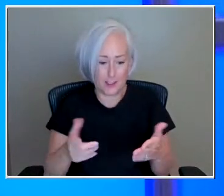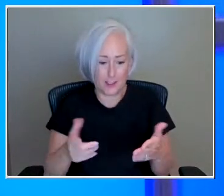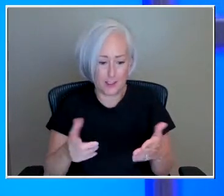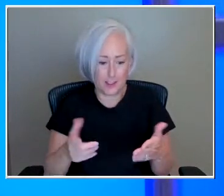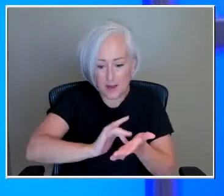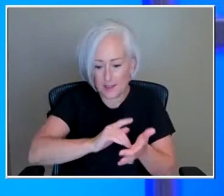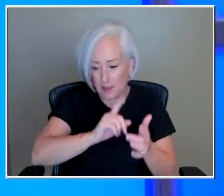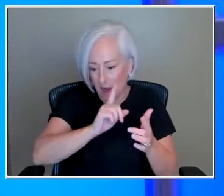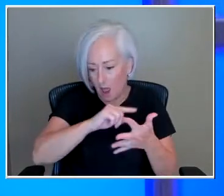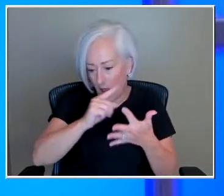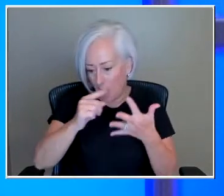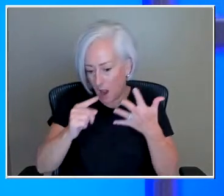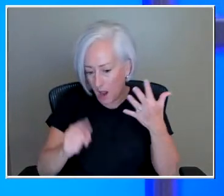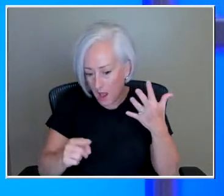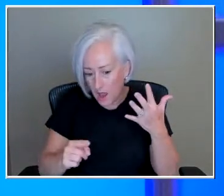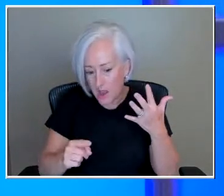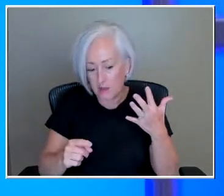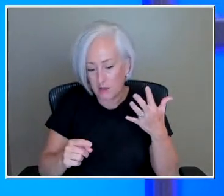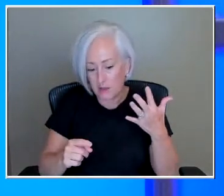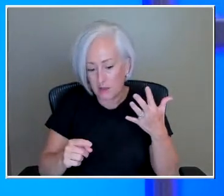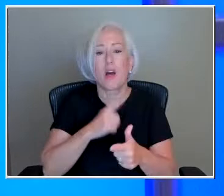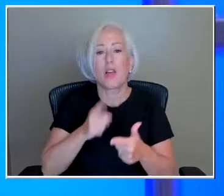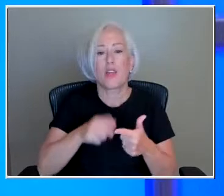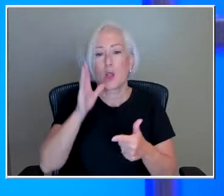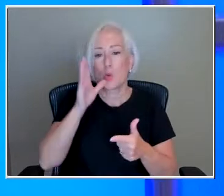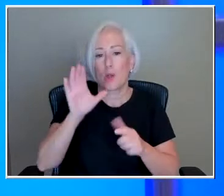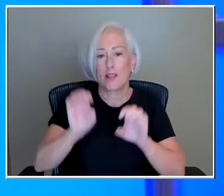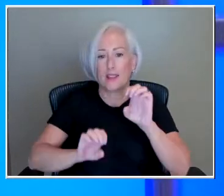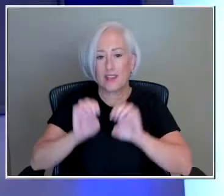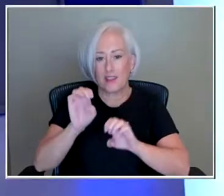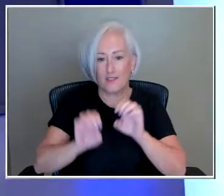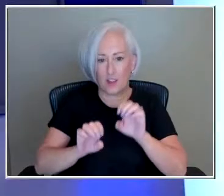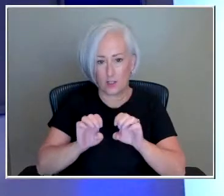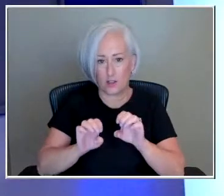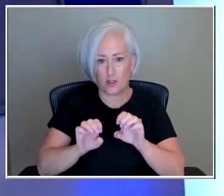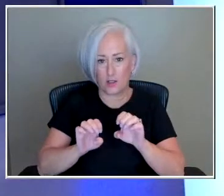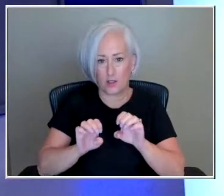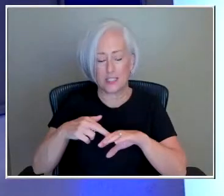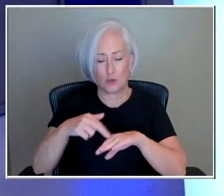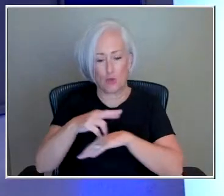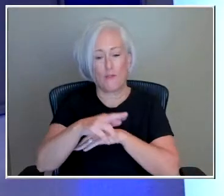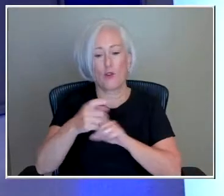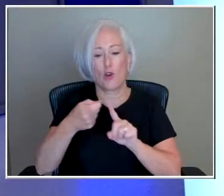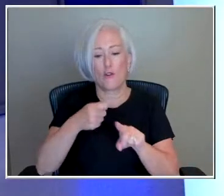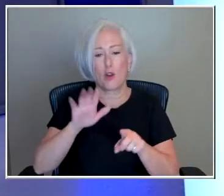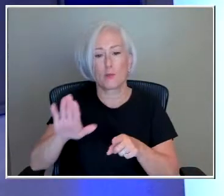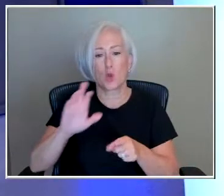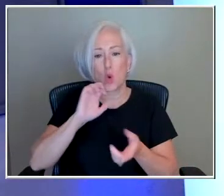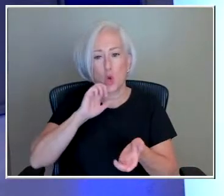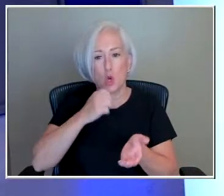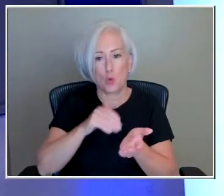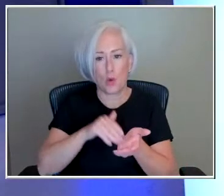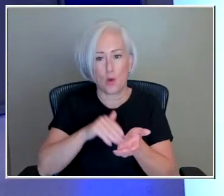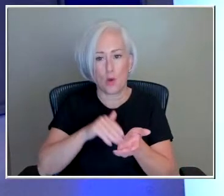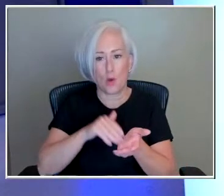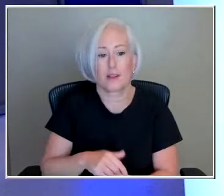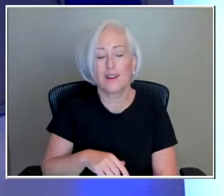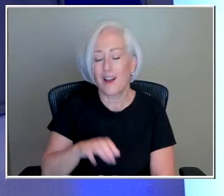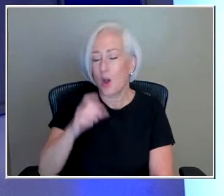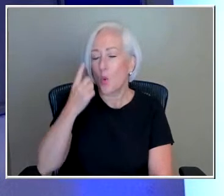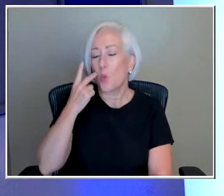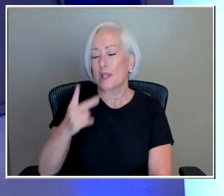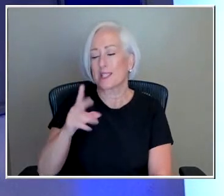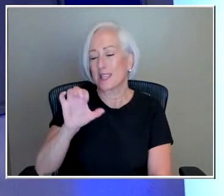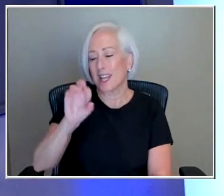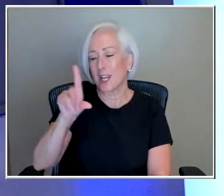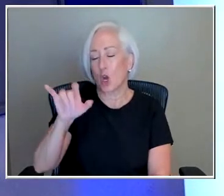this procedure, and we would just need a referral from the neurologist. So we heard Carlene chomping at the bit to get that other side taken care of. Terry wants to know, how long will someone